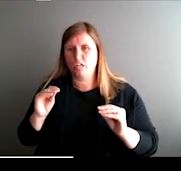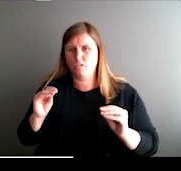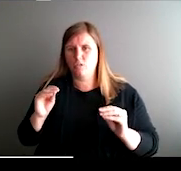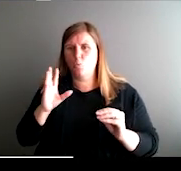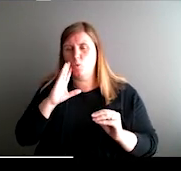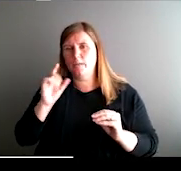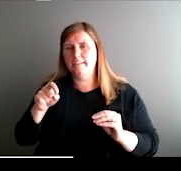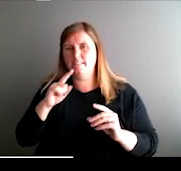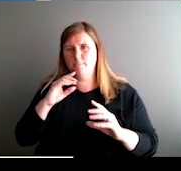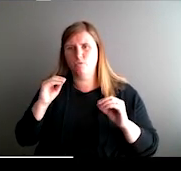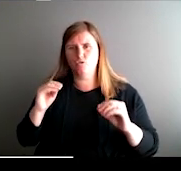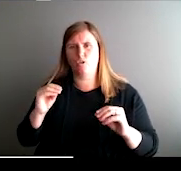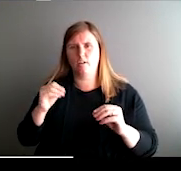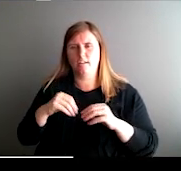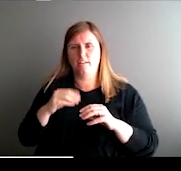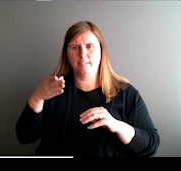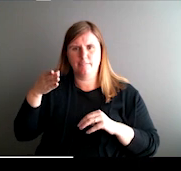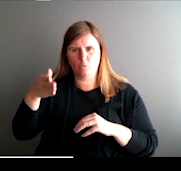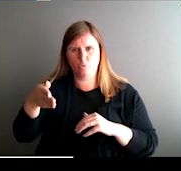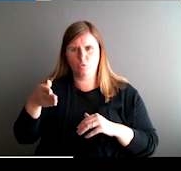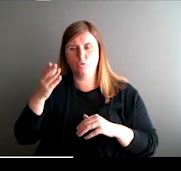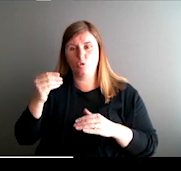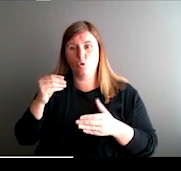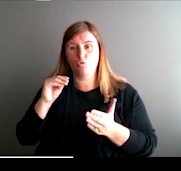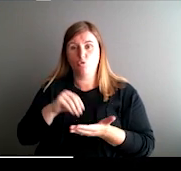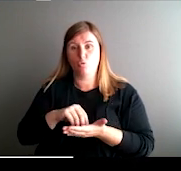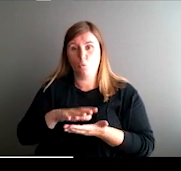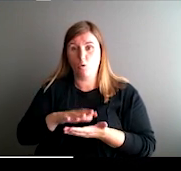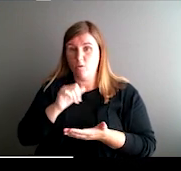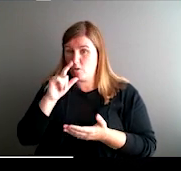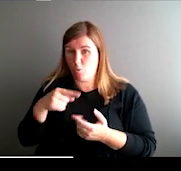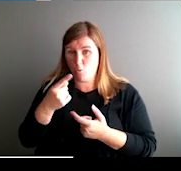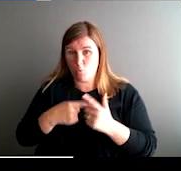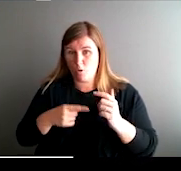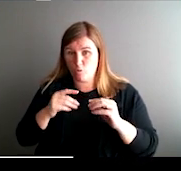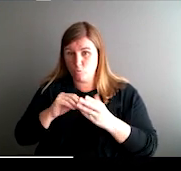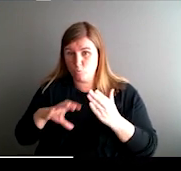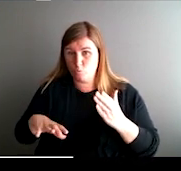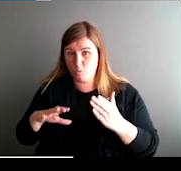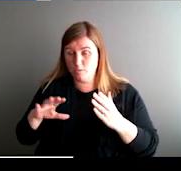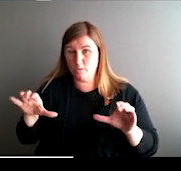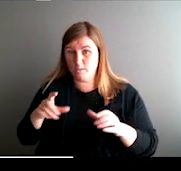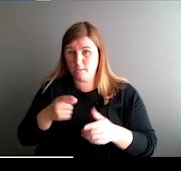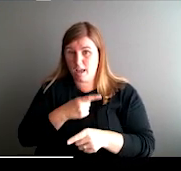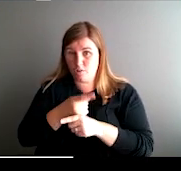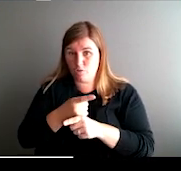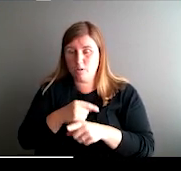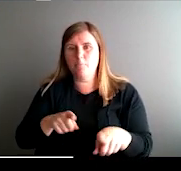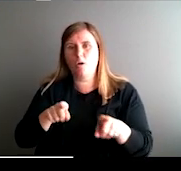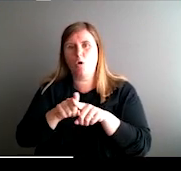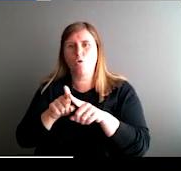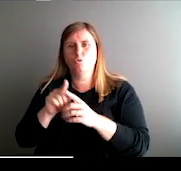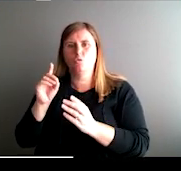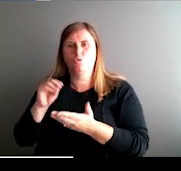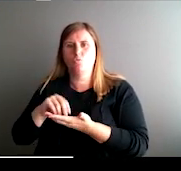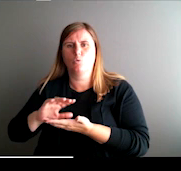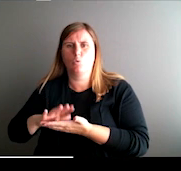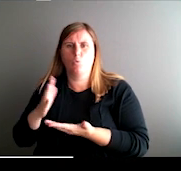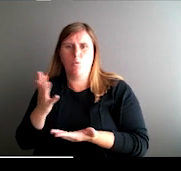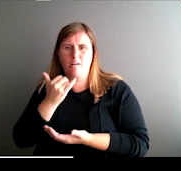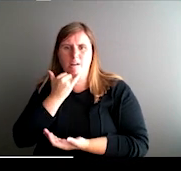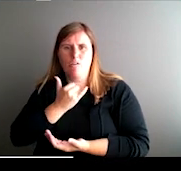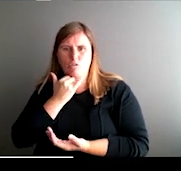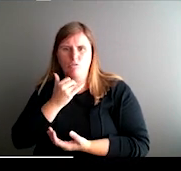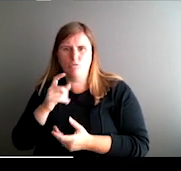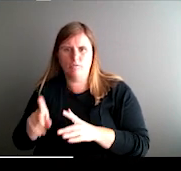will need to be taught in the future. So record not just what the student does accurately, also record what errors